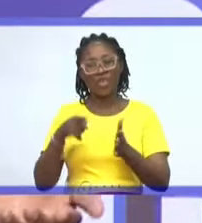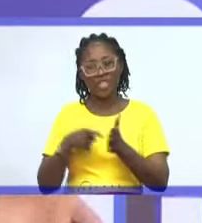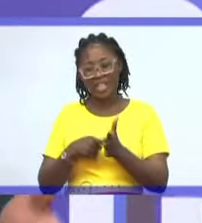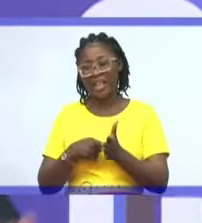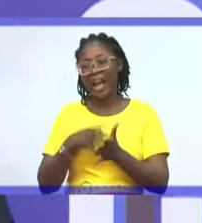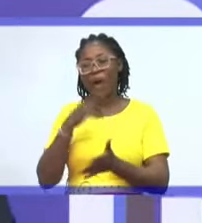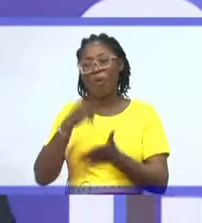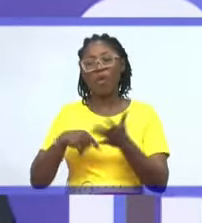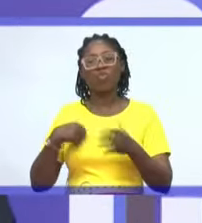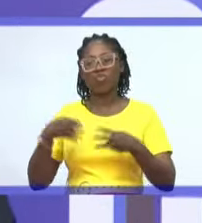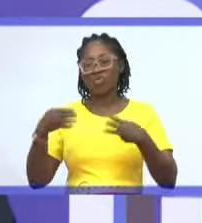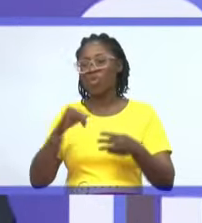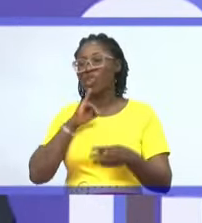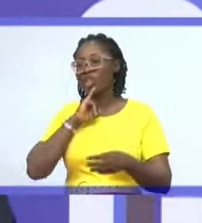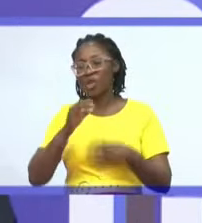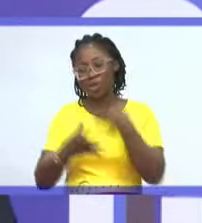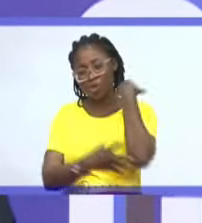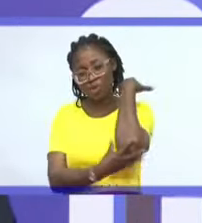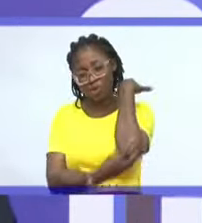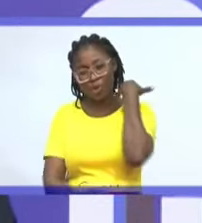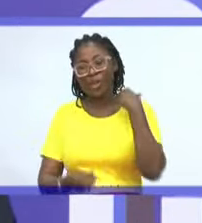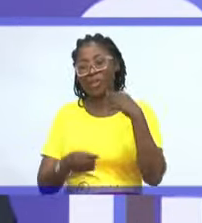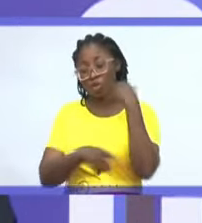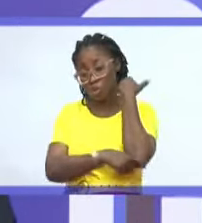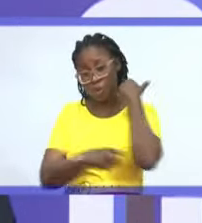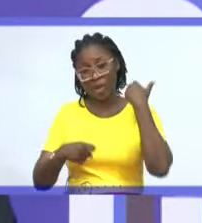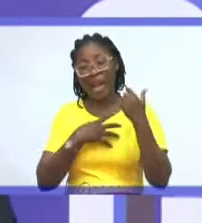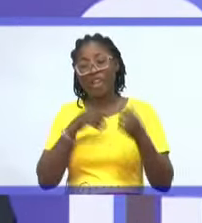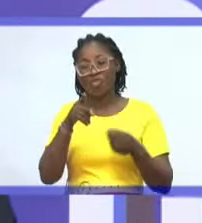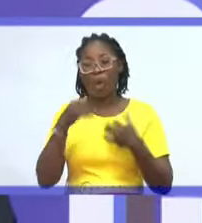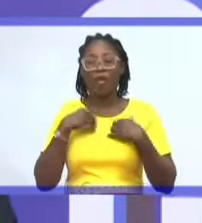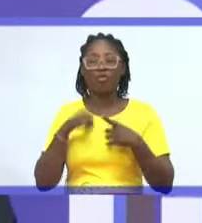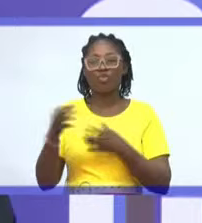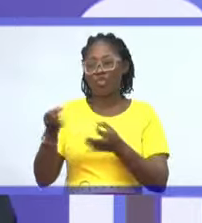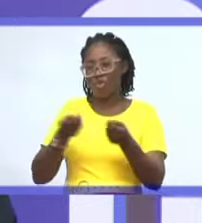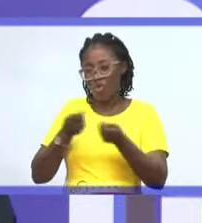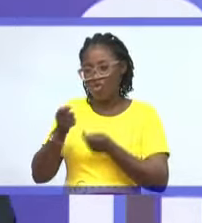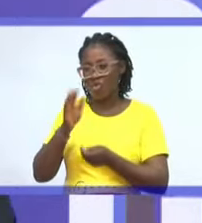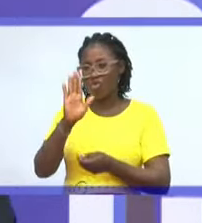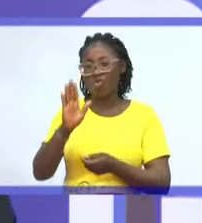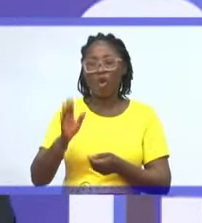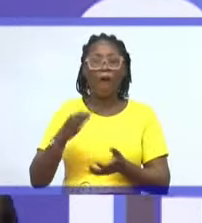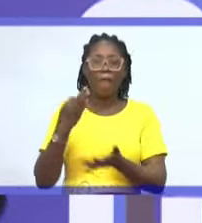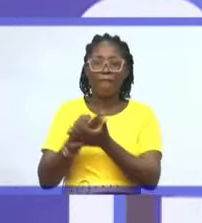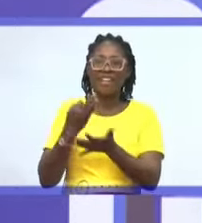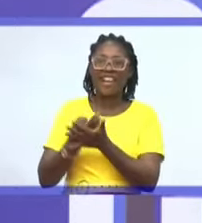and everything. And you have to control your financial rascality.